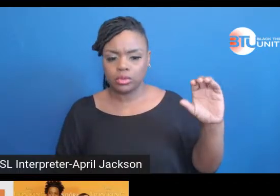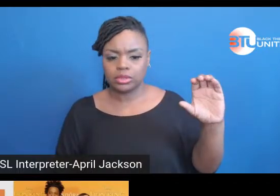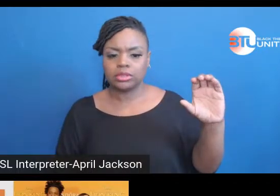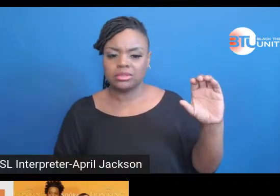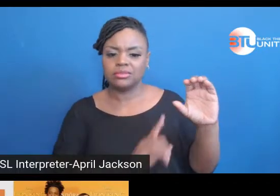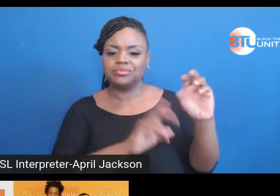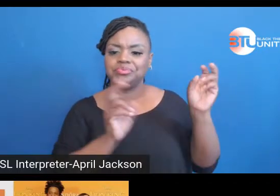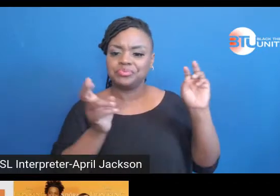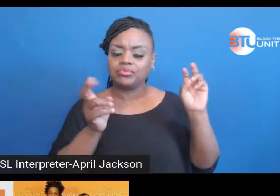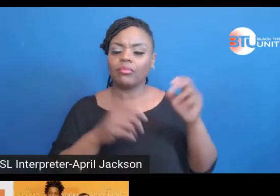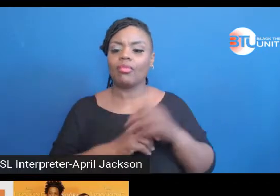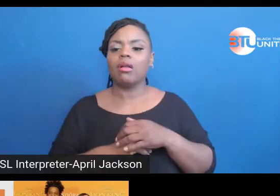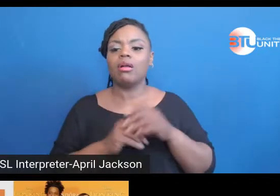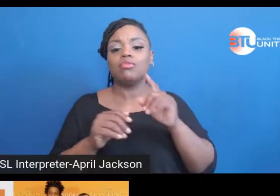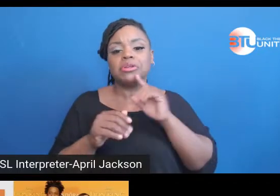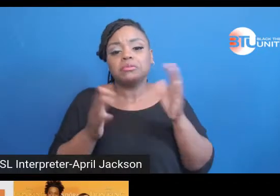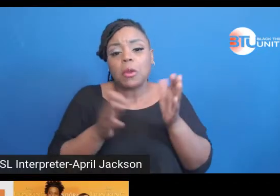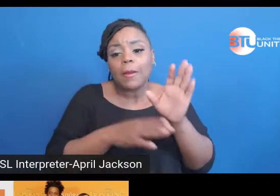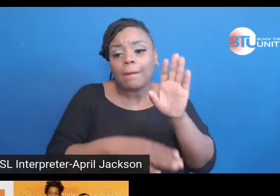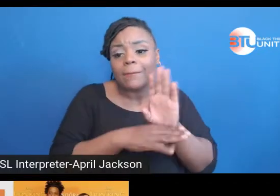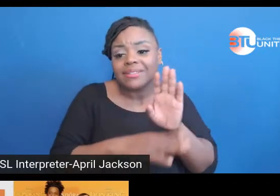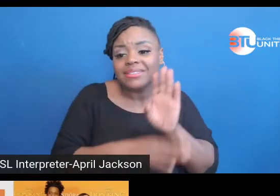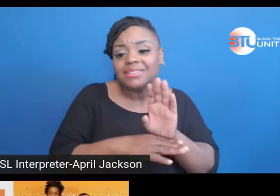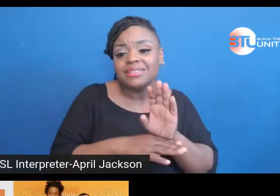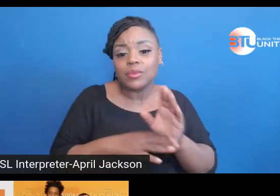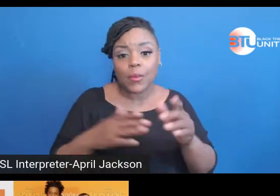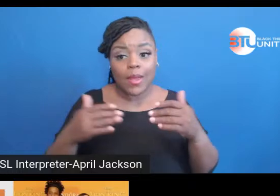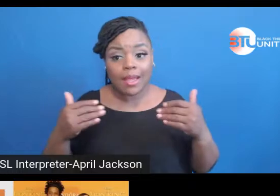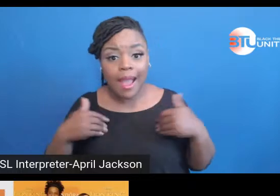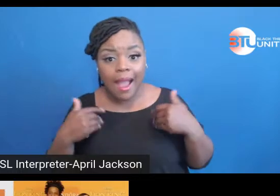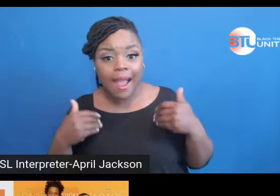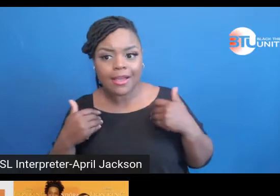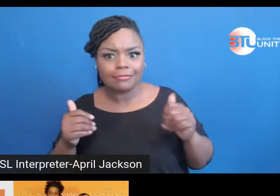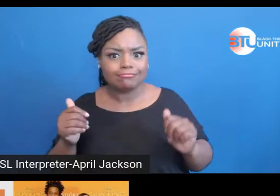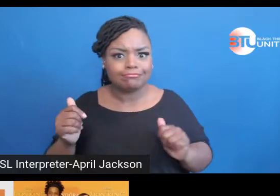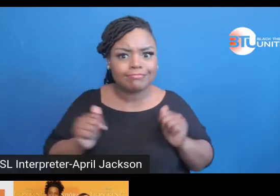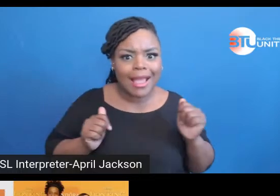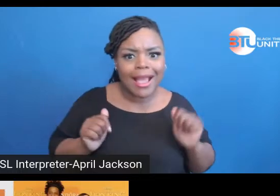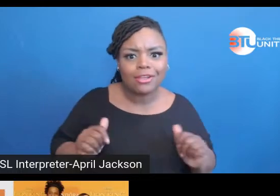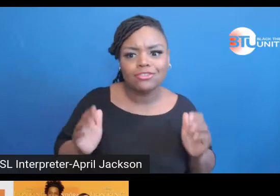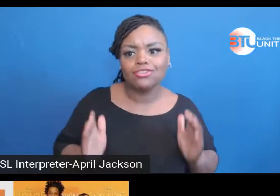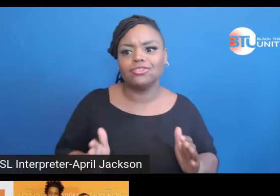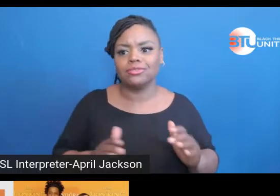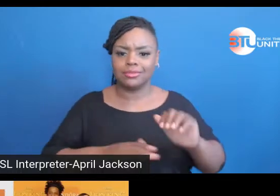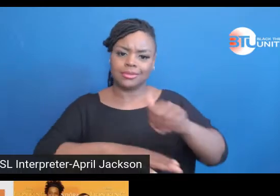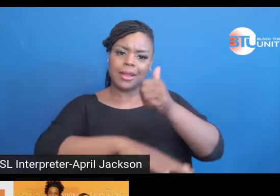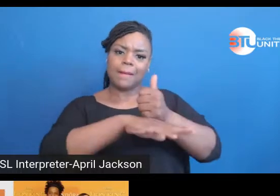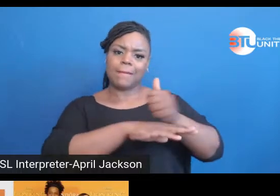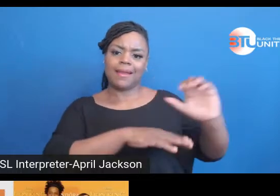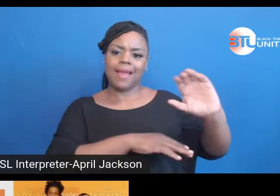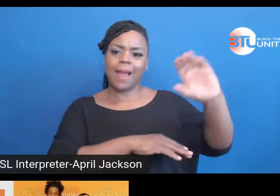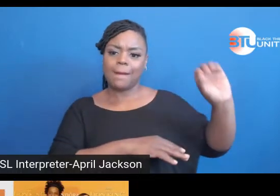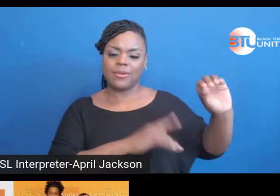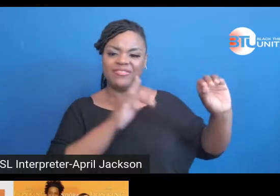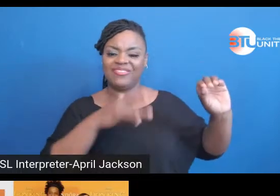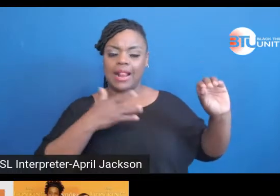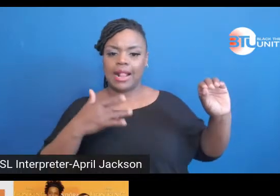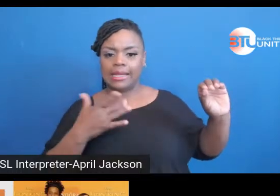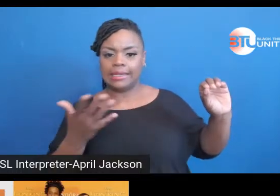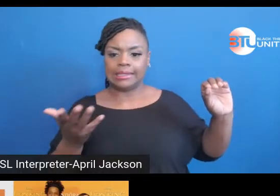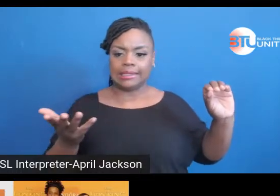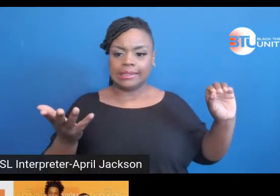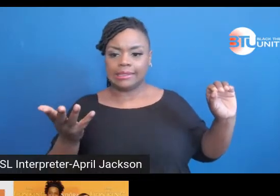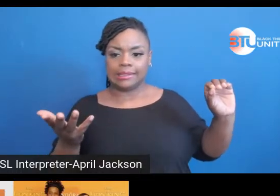business person or for a young actor who wants to form their own company, but it's just starting out. There is an expense to that